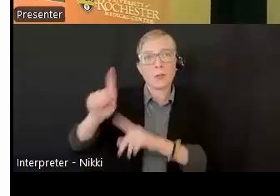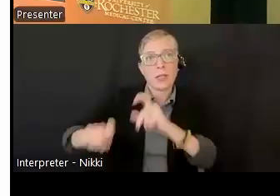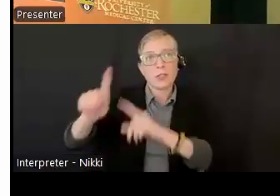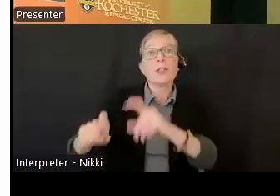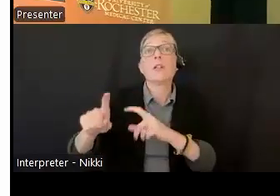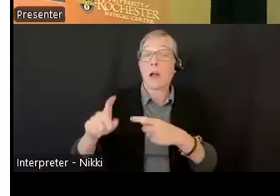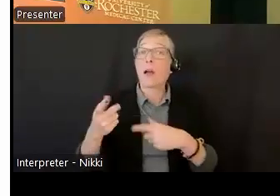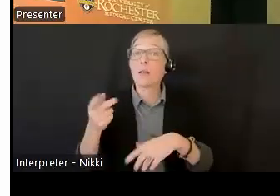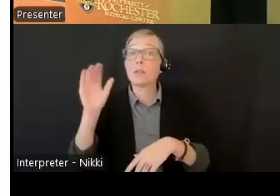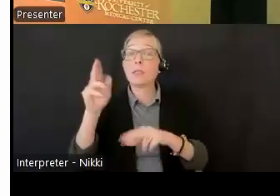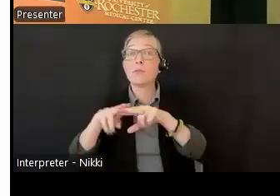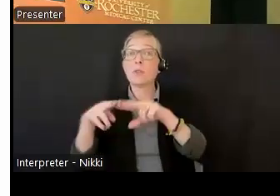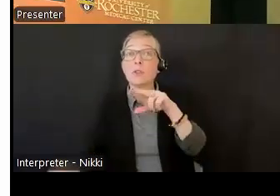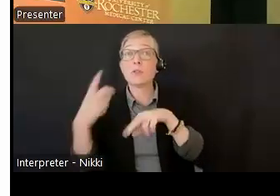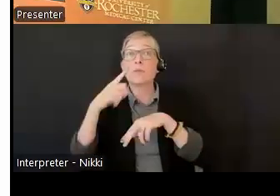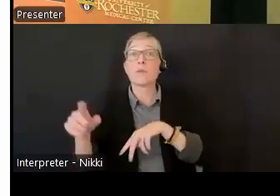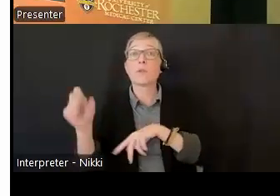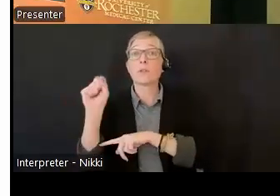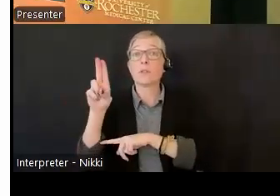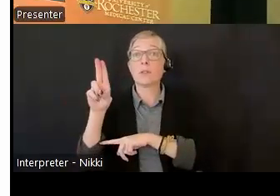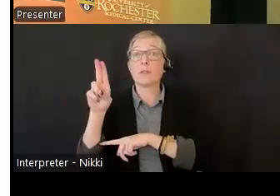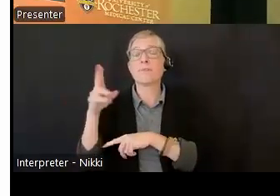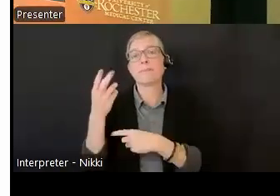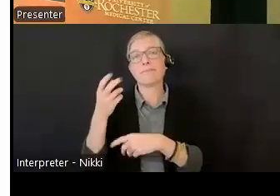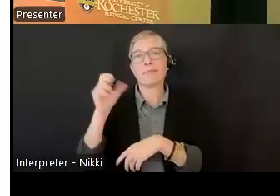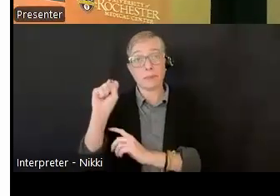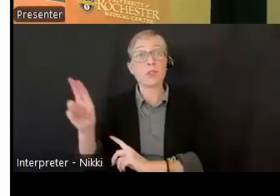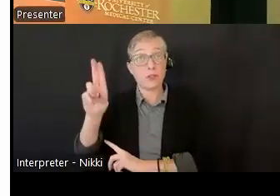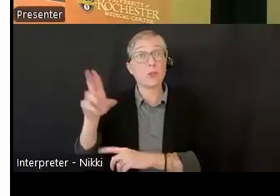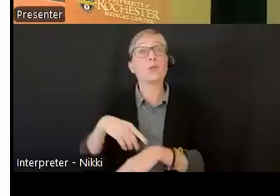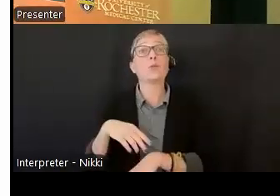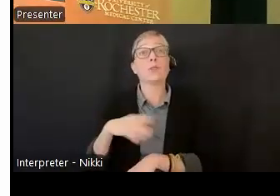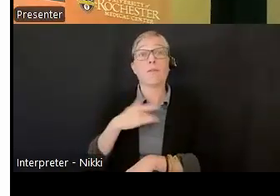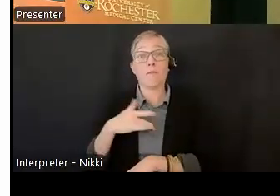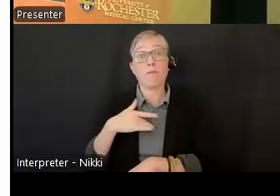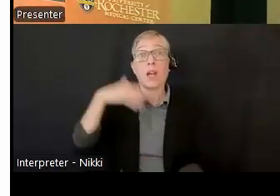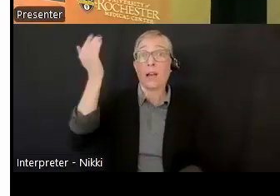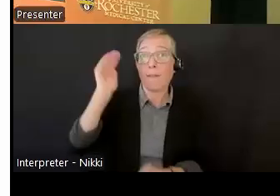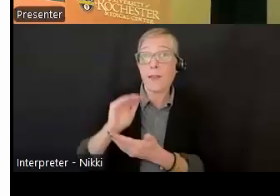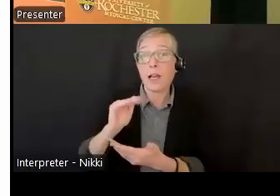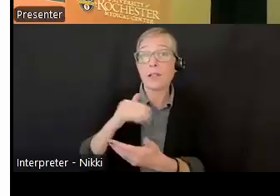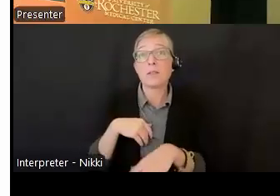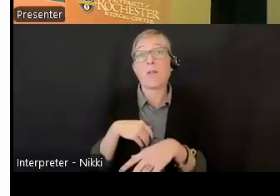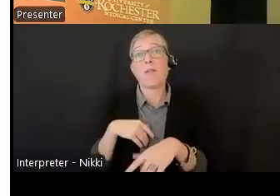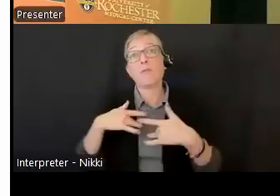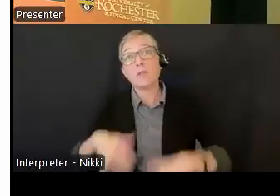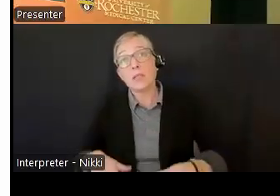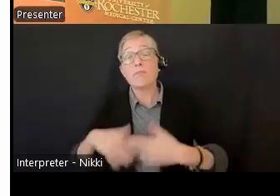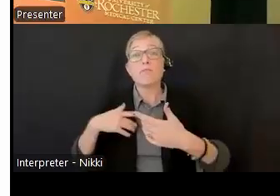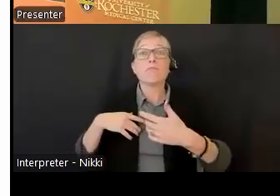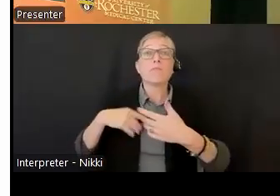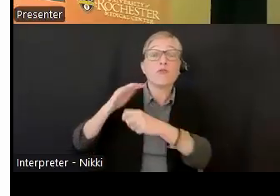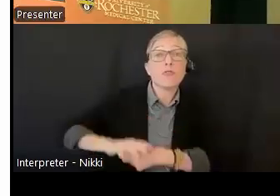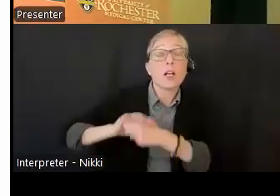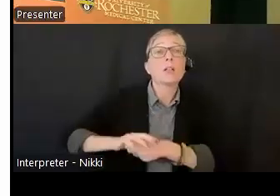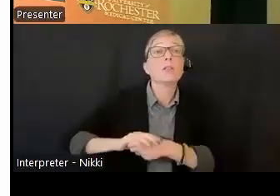feeling less hopeless or down, feeling less stress, and a significant increase in rating their practice with the coping skill taught